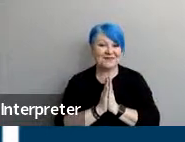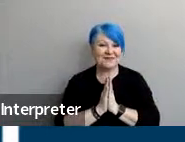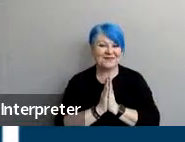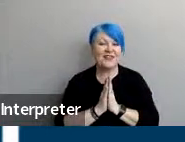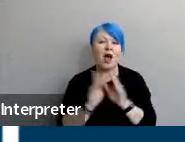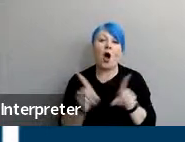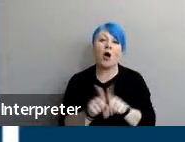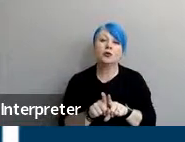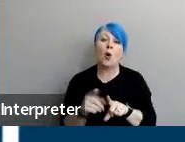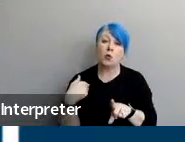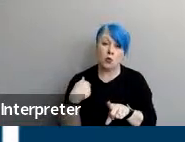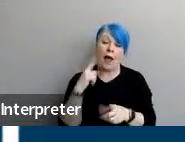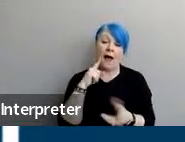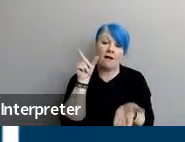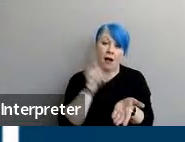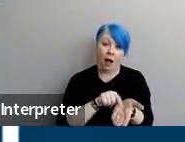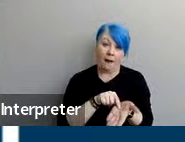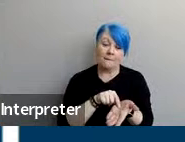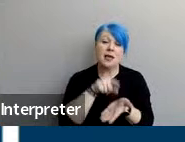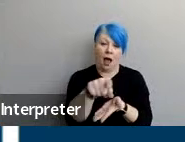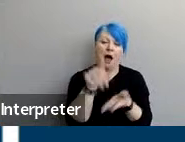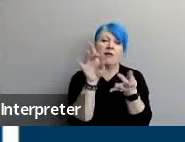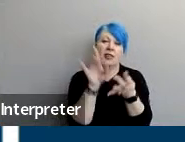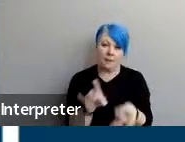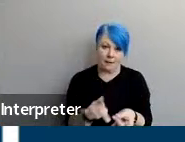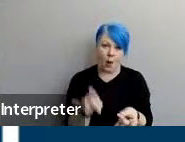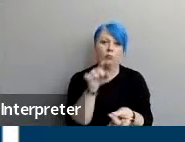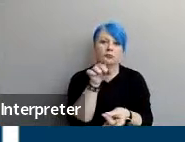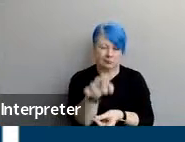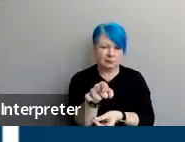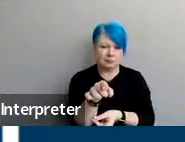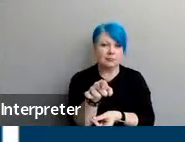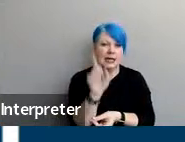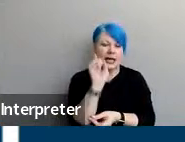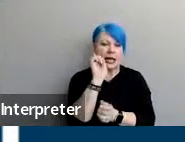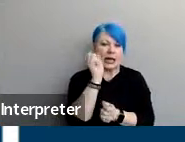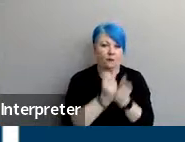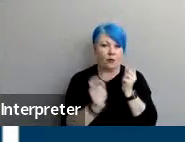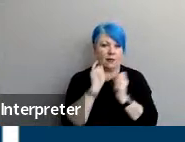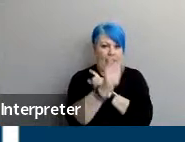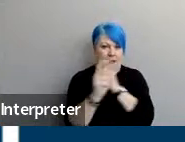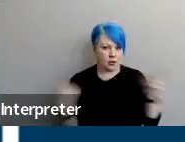Questions? You also have a copy of that memo in your handout. I think this could be.